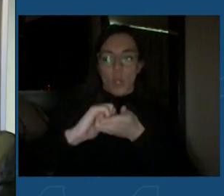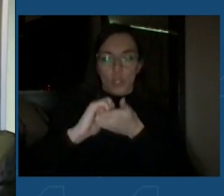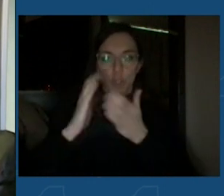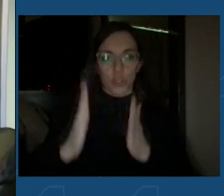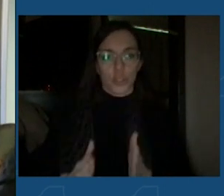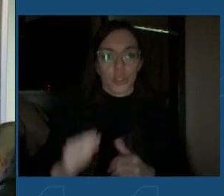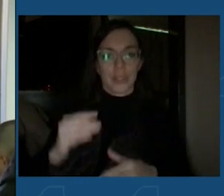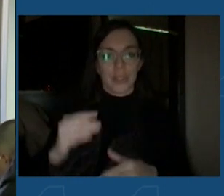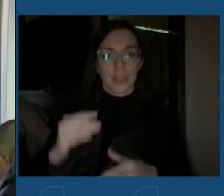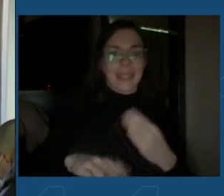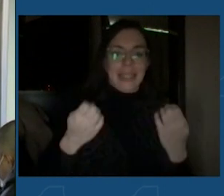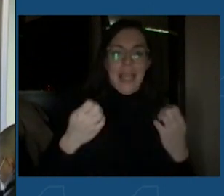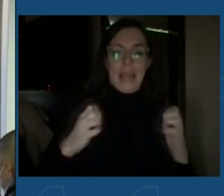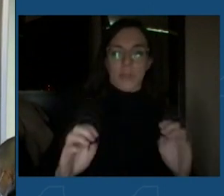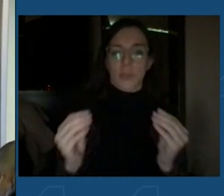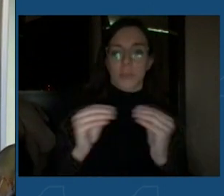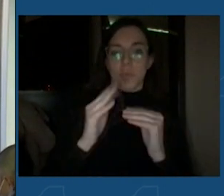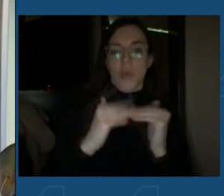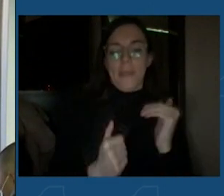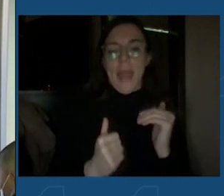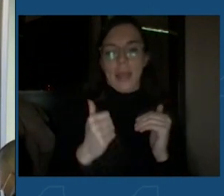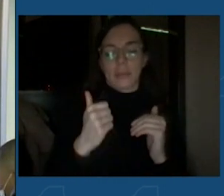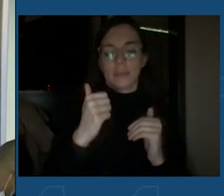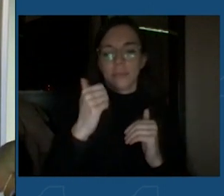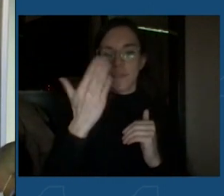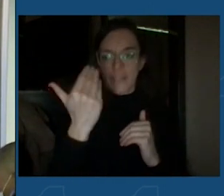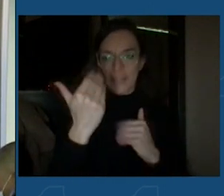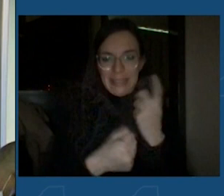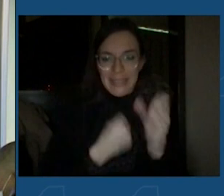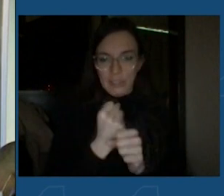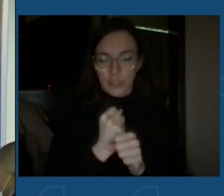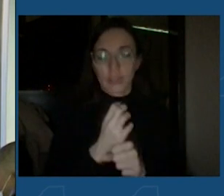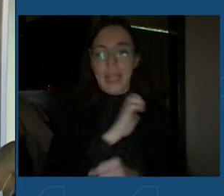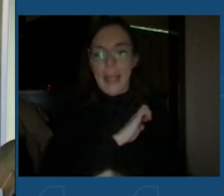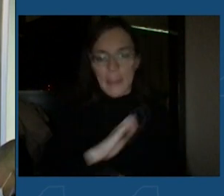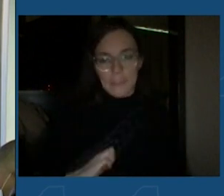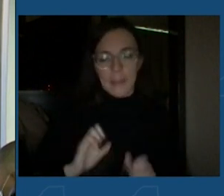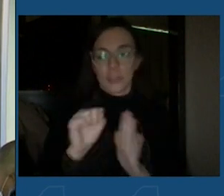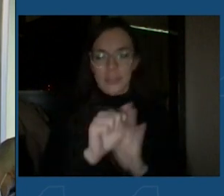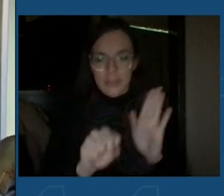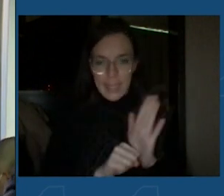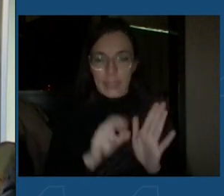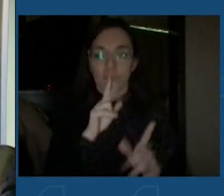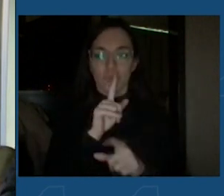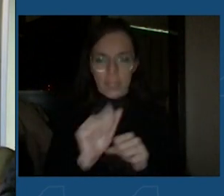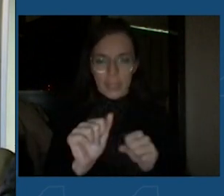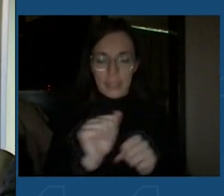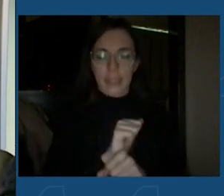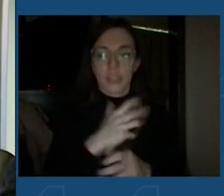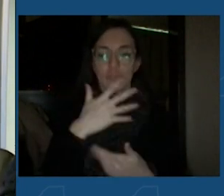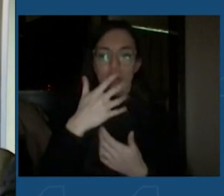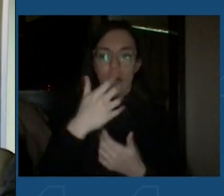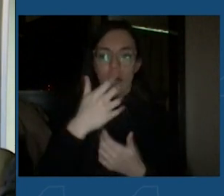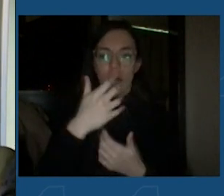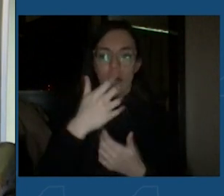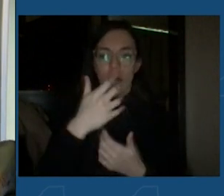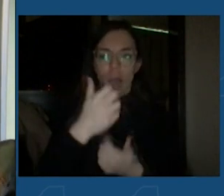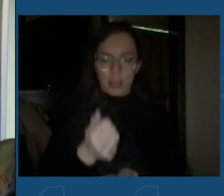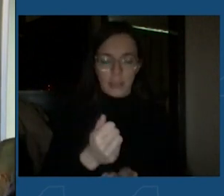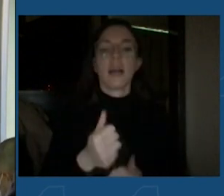more than a decade and a half, Empire State Realty Trust's Senior Vice President and Director of Sustainability, Energy,